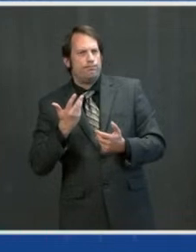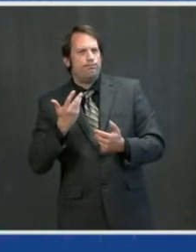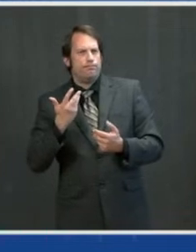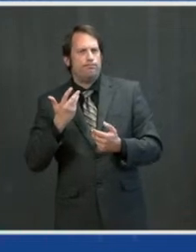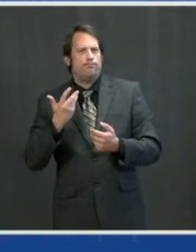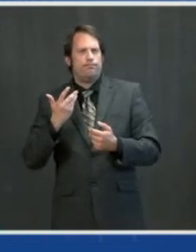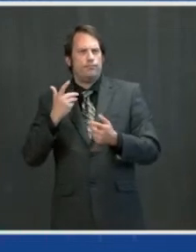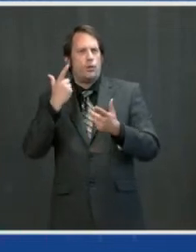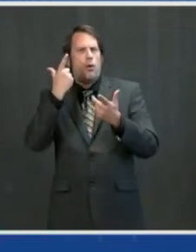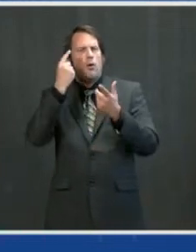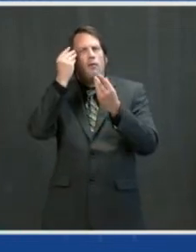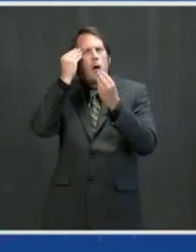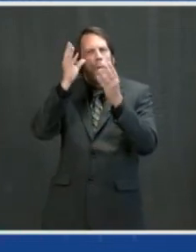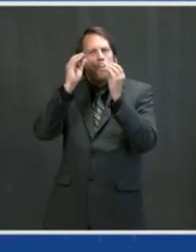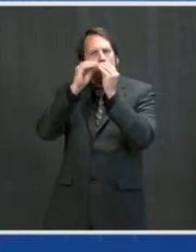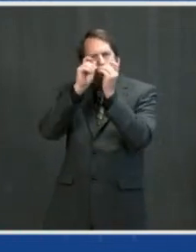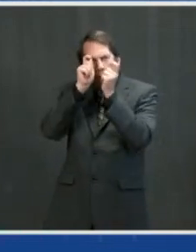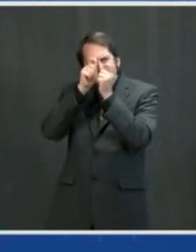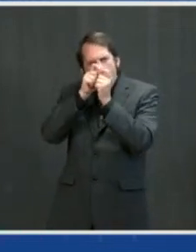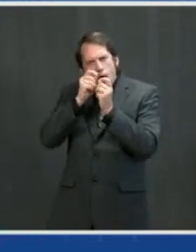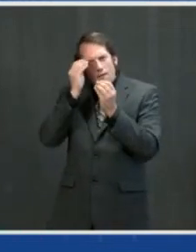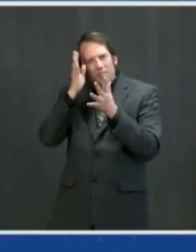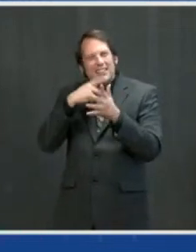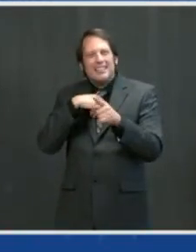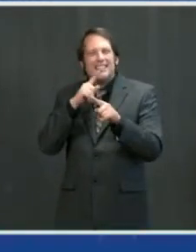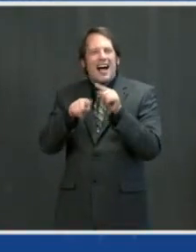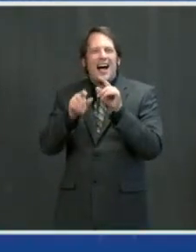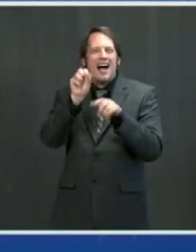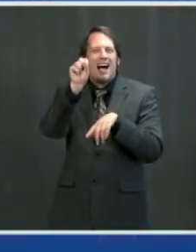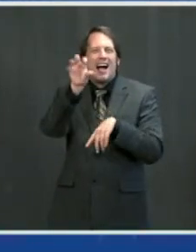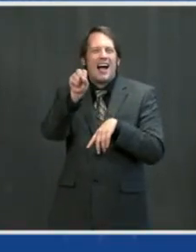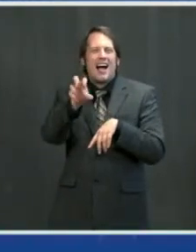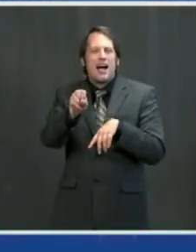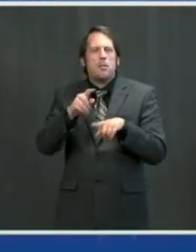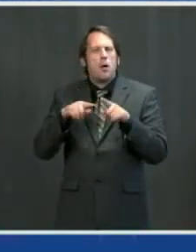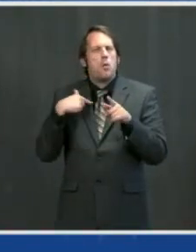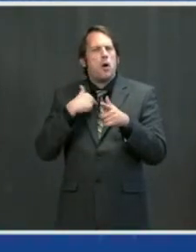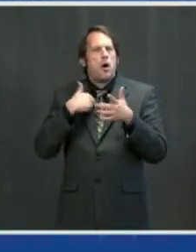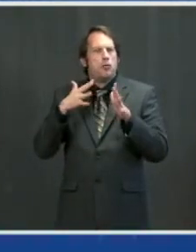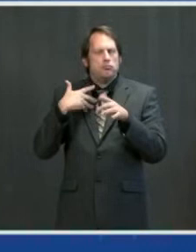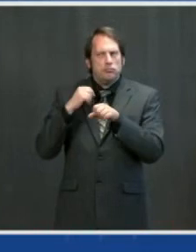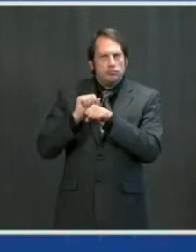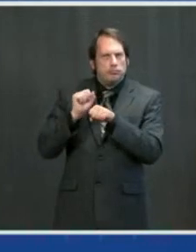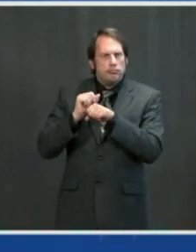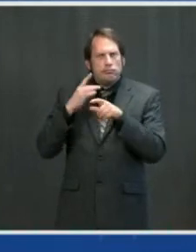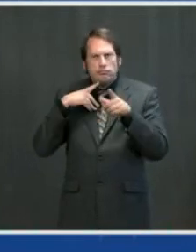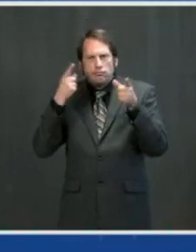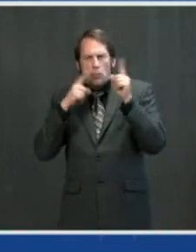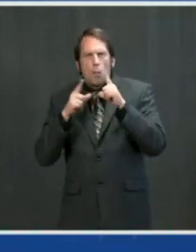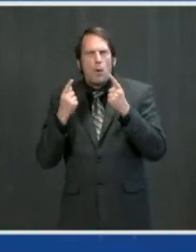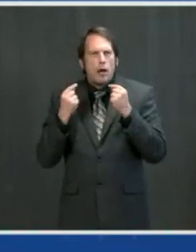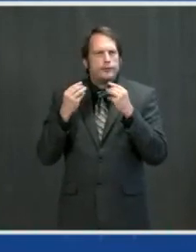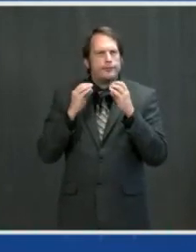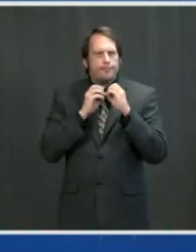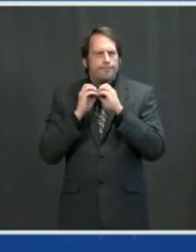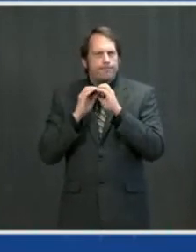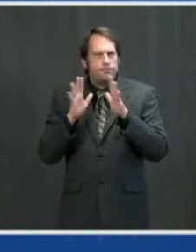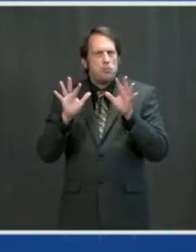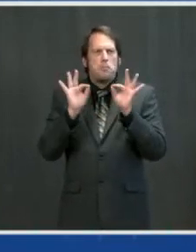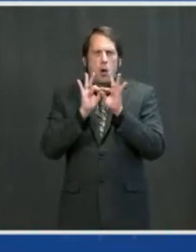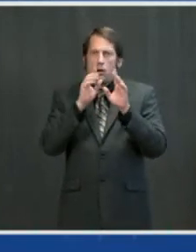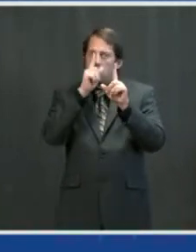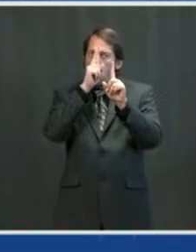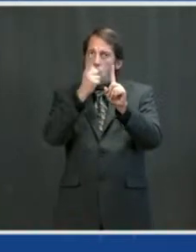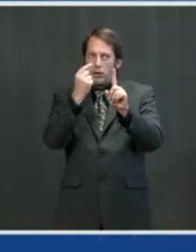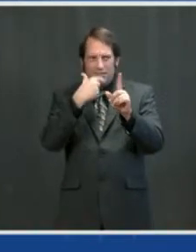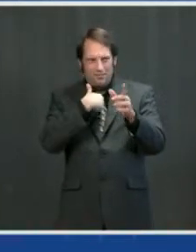an agreed recognition over the importance of peace and stability of the Taiwan Straits between Japan and the United